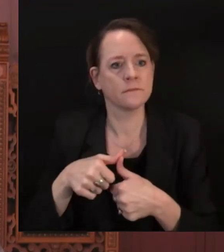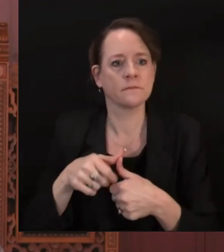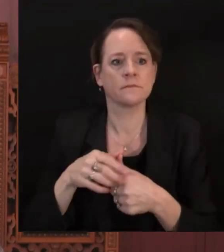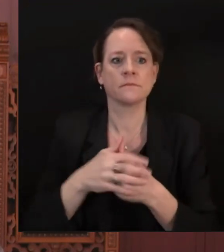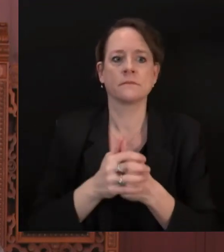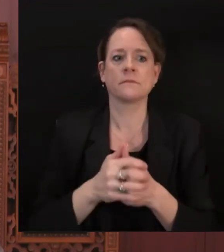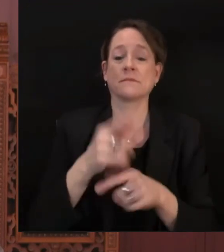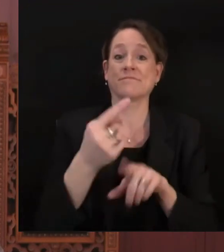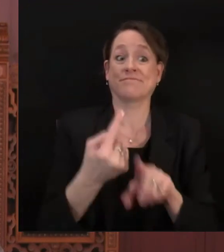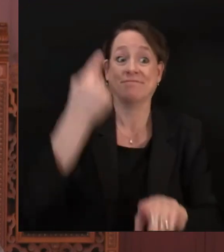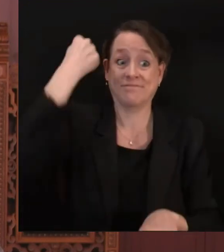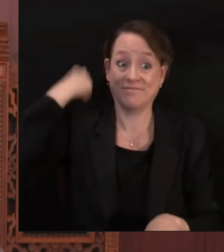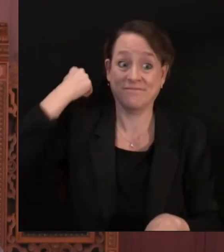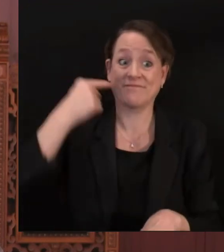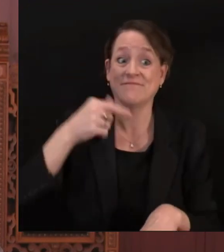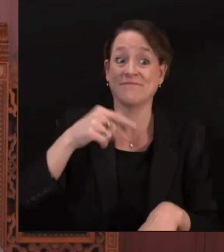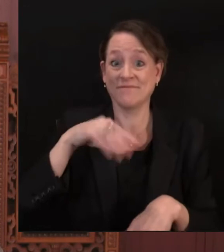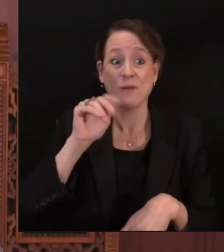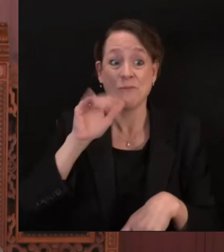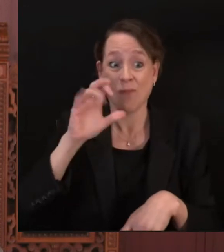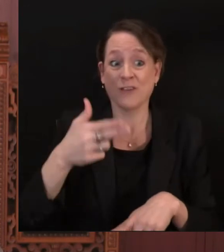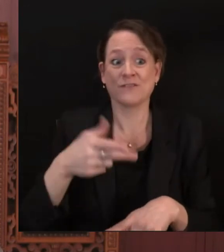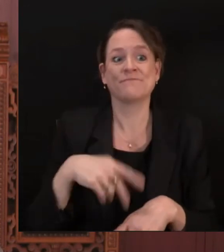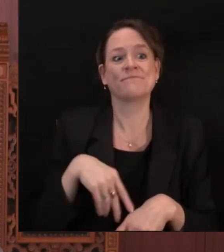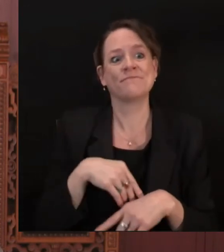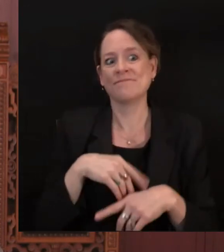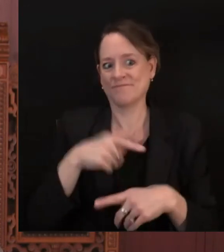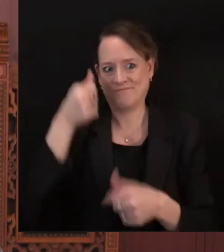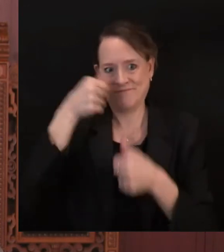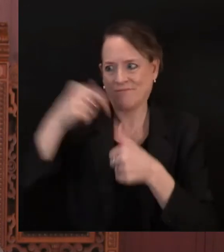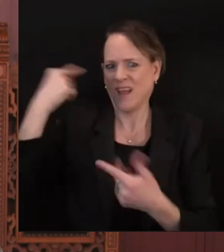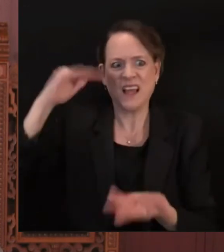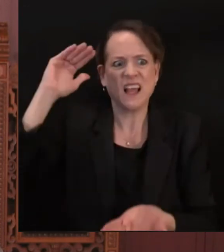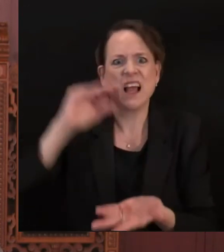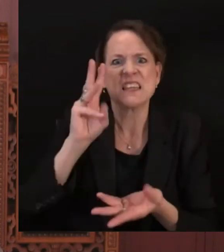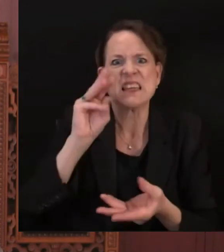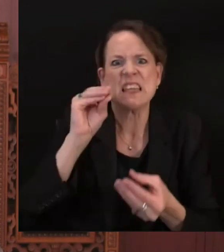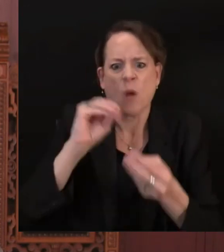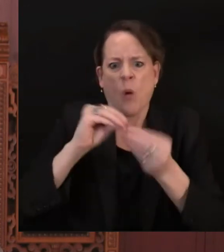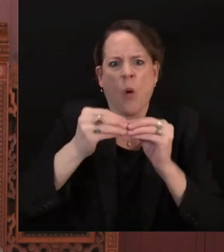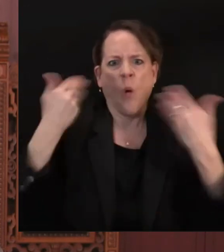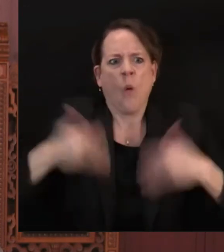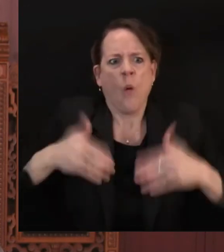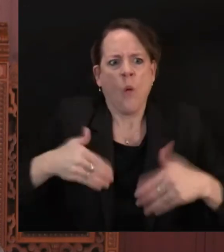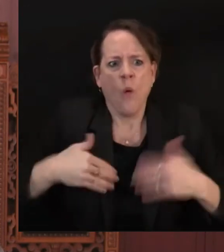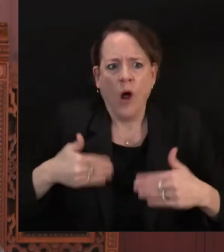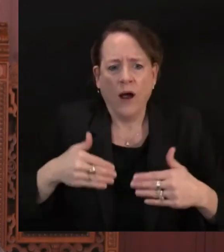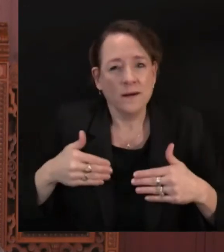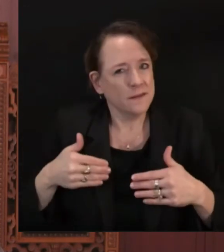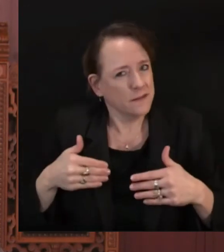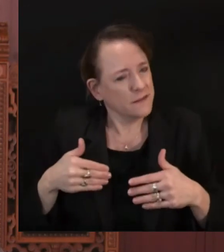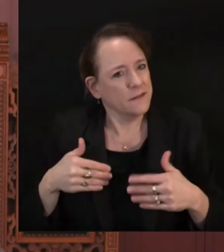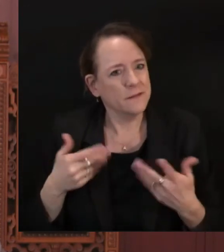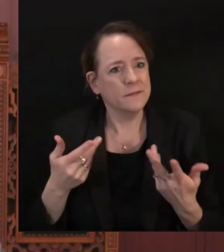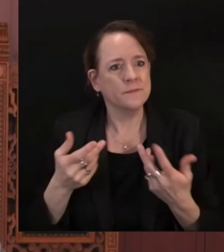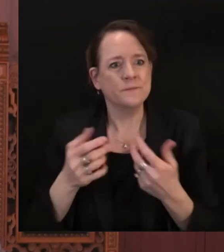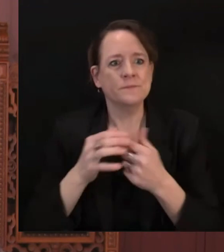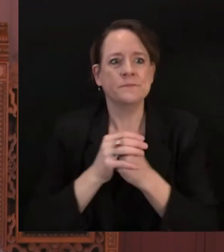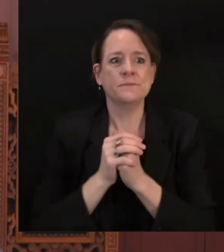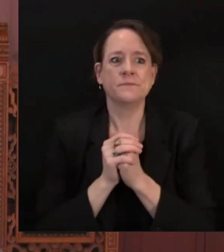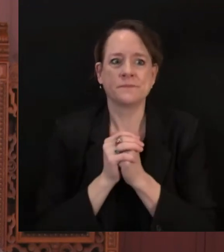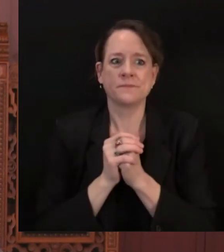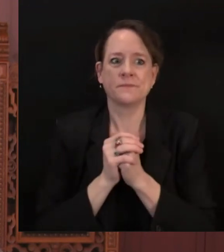think it's obviously the right direction, but we frankly still have a long way to go. So my